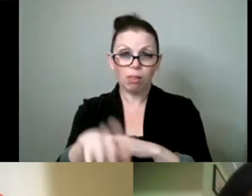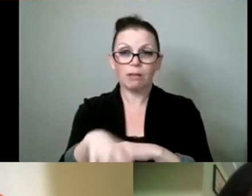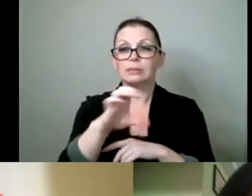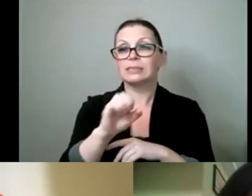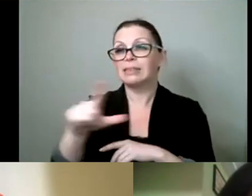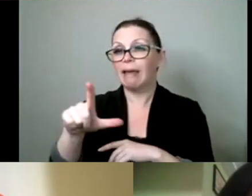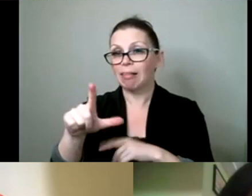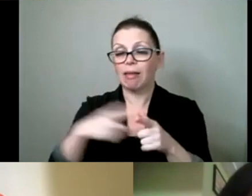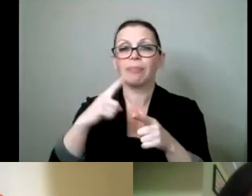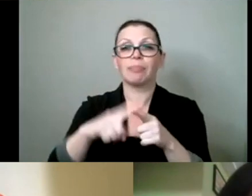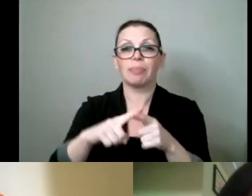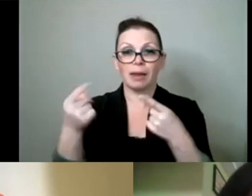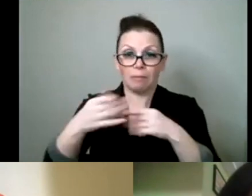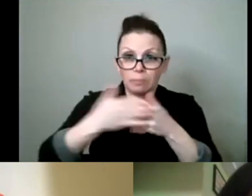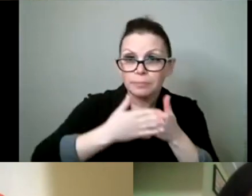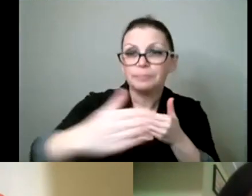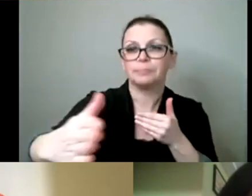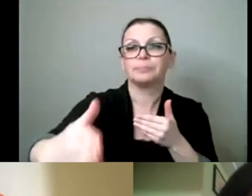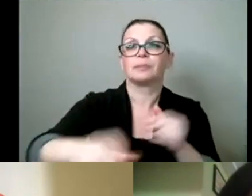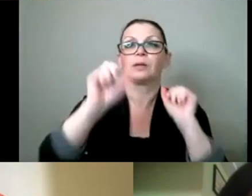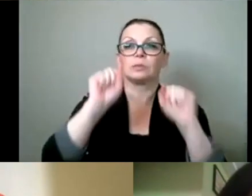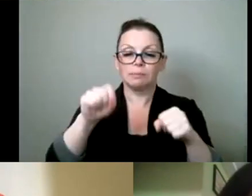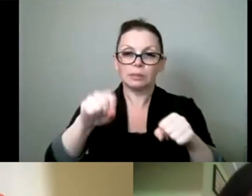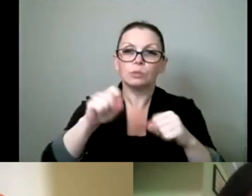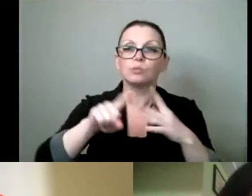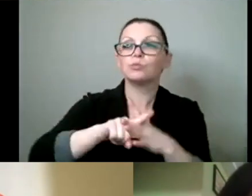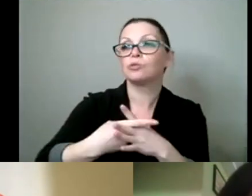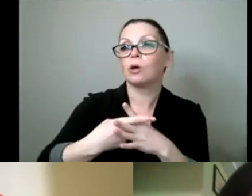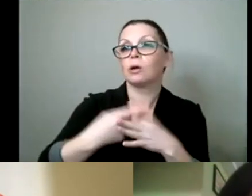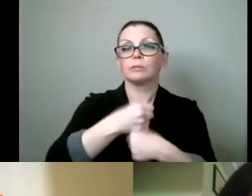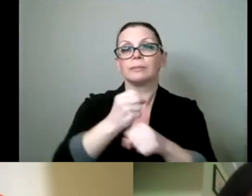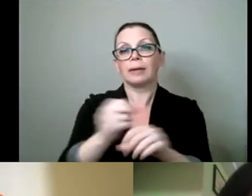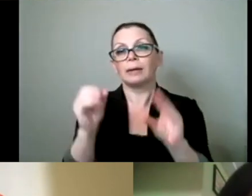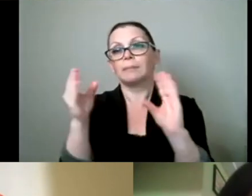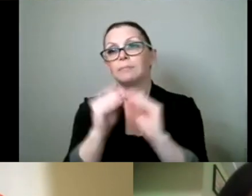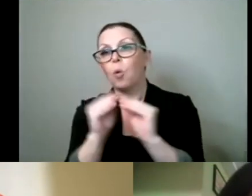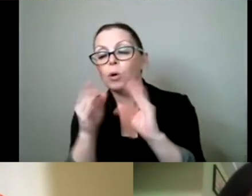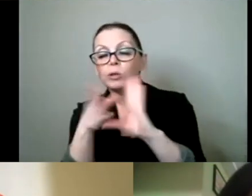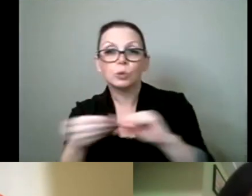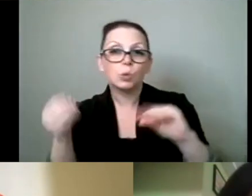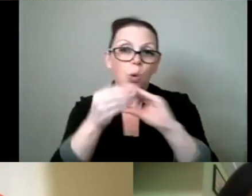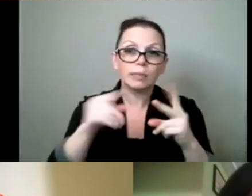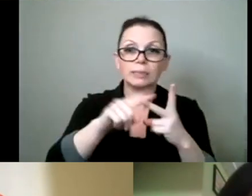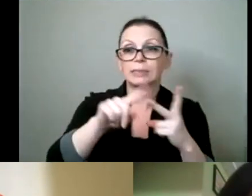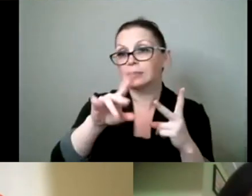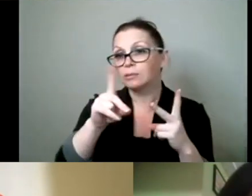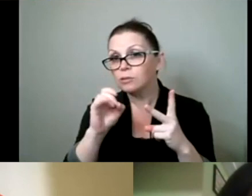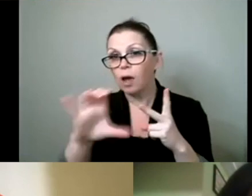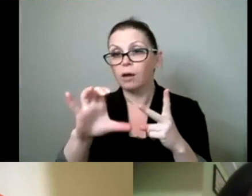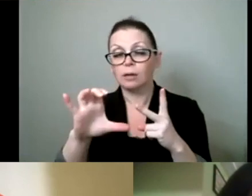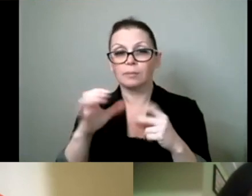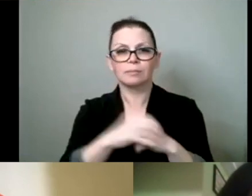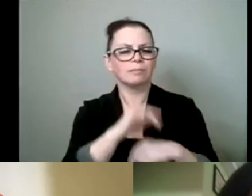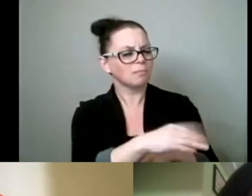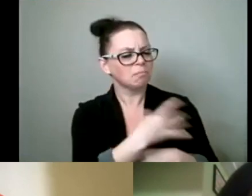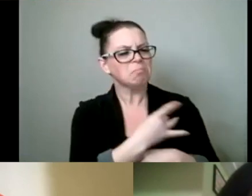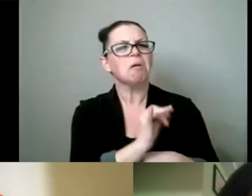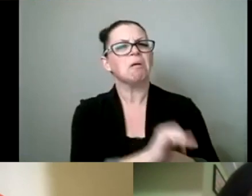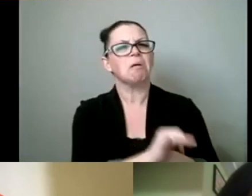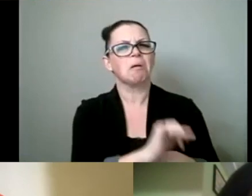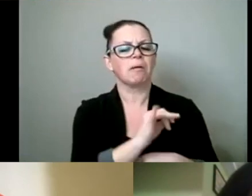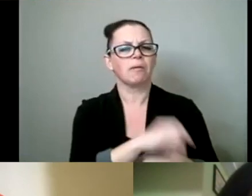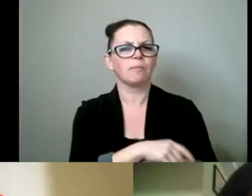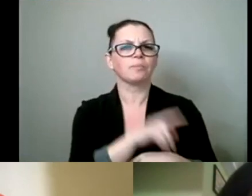opened, and I was able to start to create more stories, more documentaries. It's interesting that